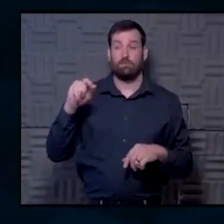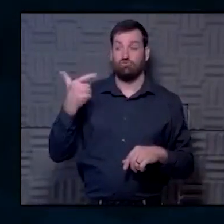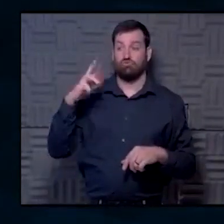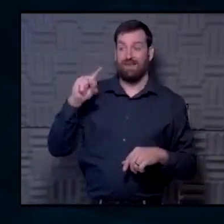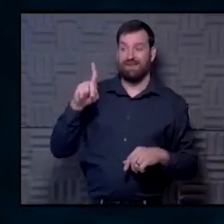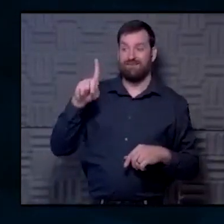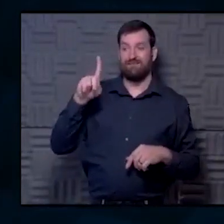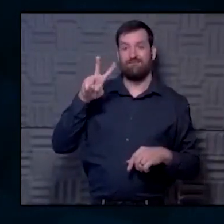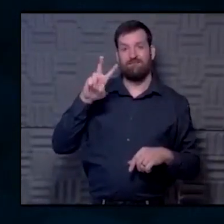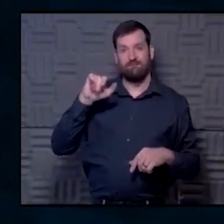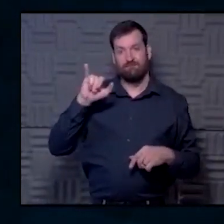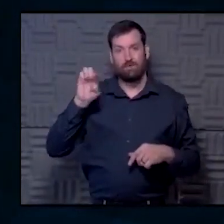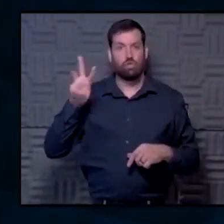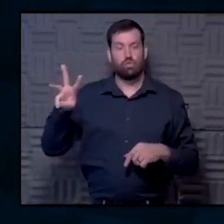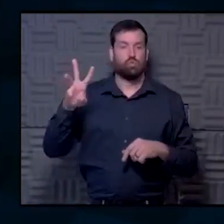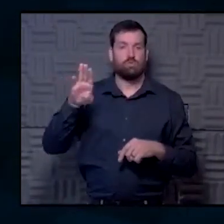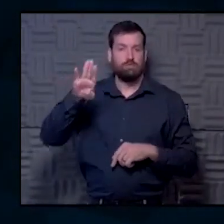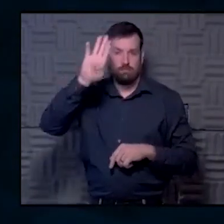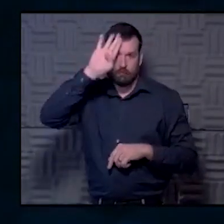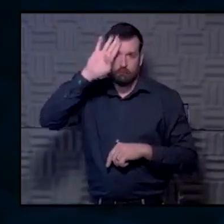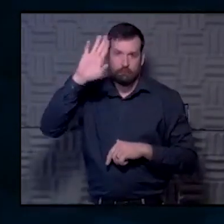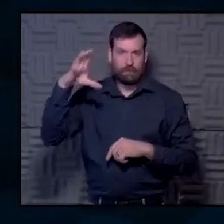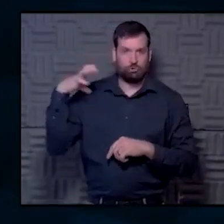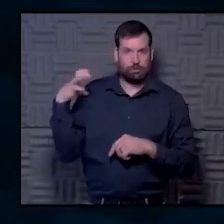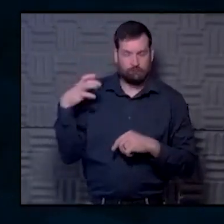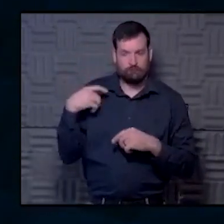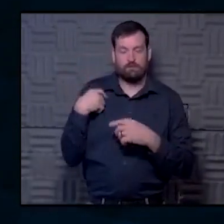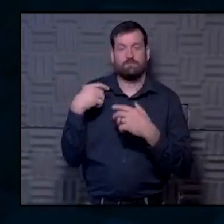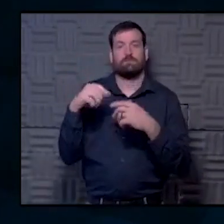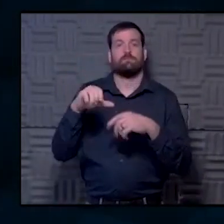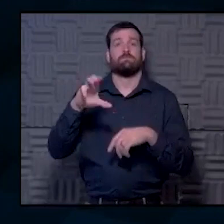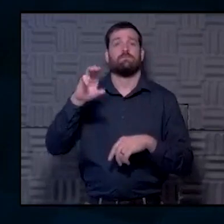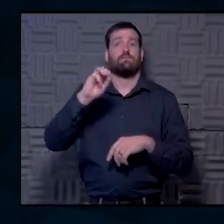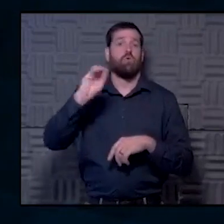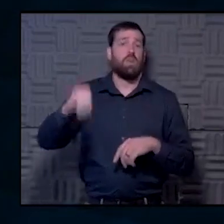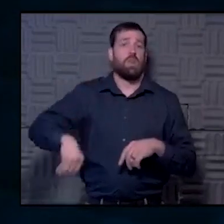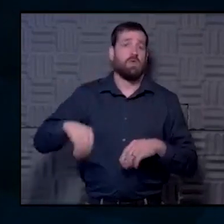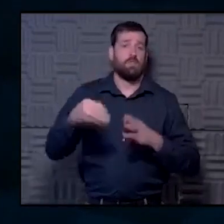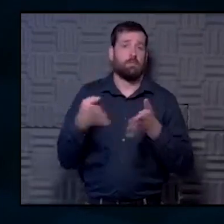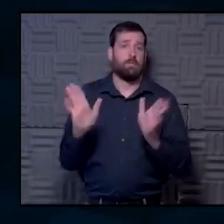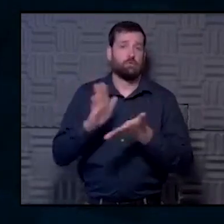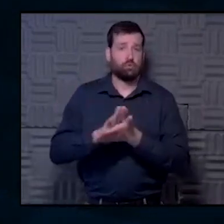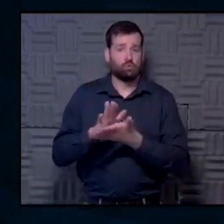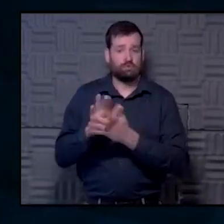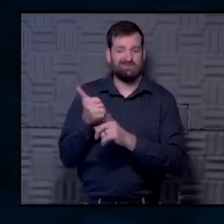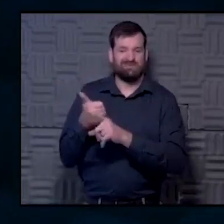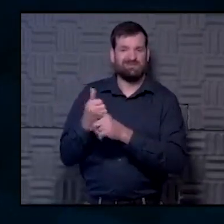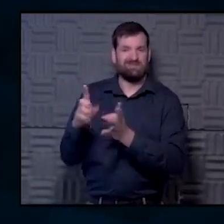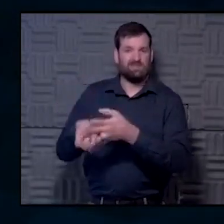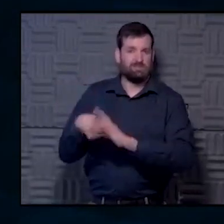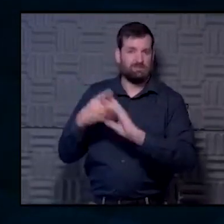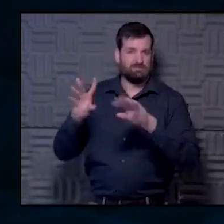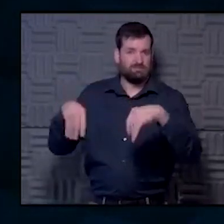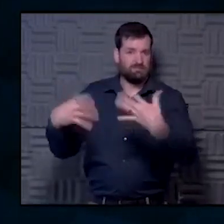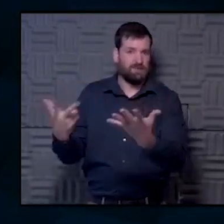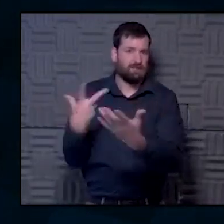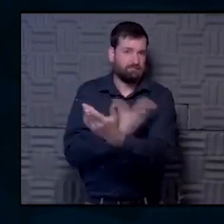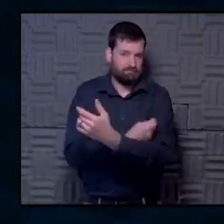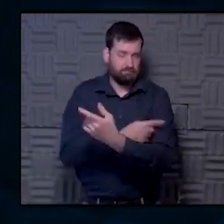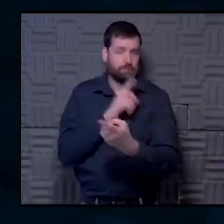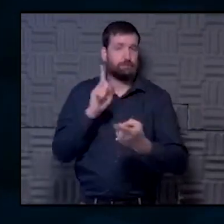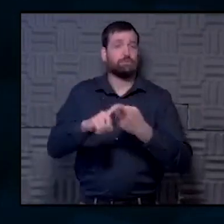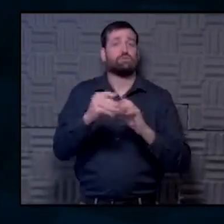be helping them with volunteers. The Olathe Public Schools, as you know, the public schools are starting to vaccinate students, and so we've been